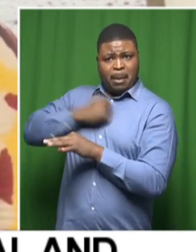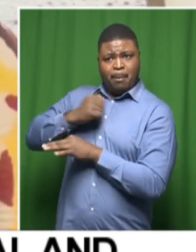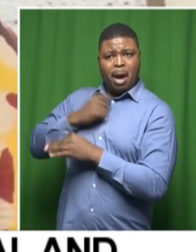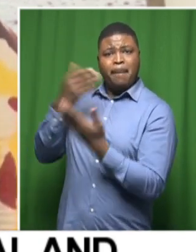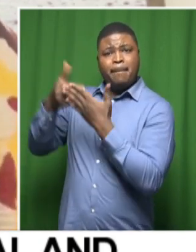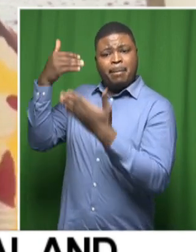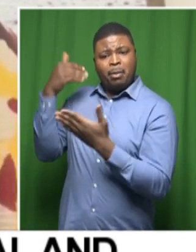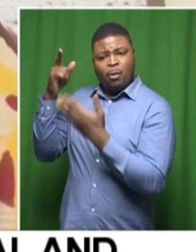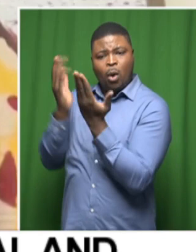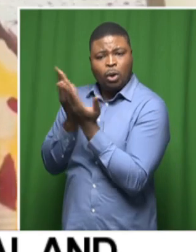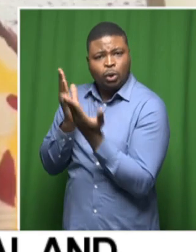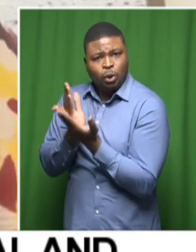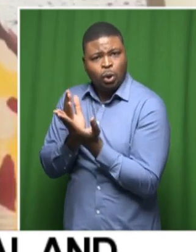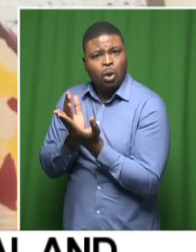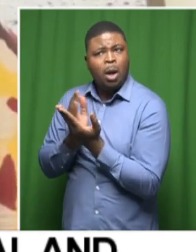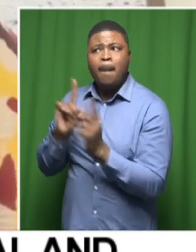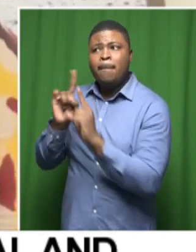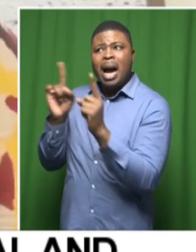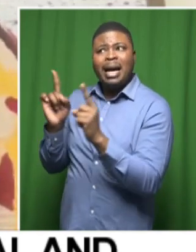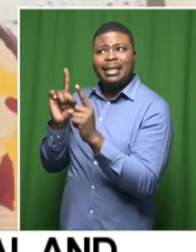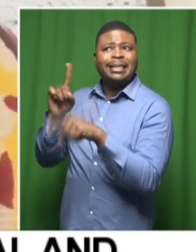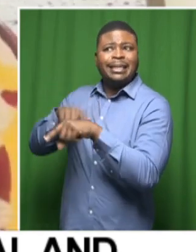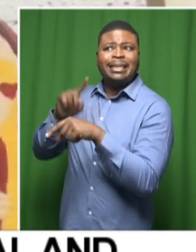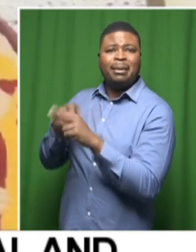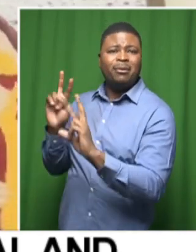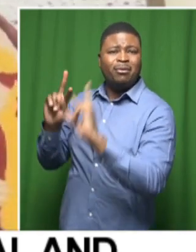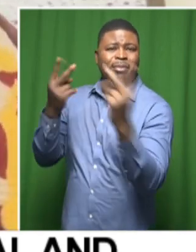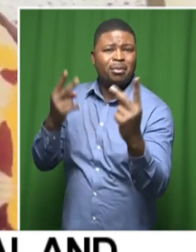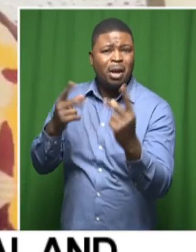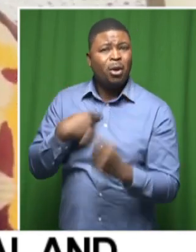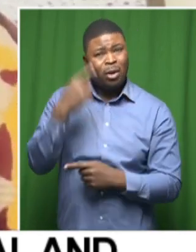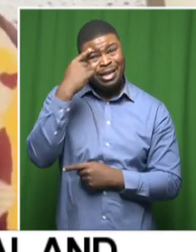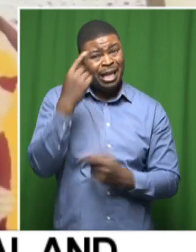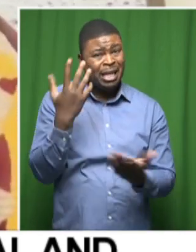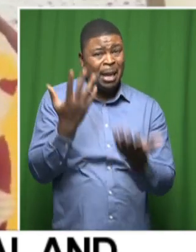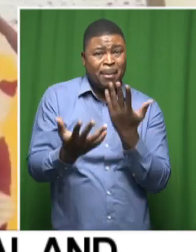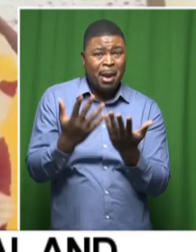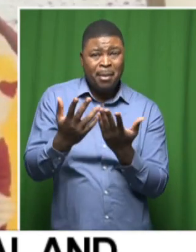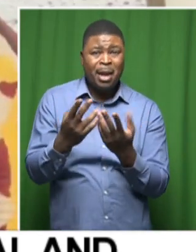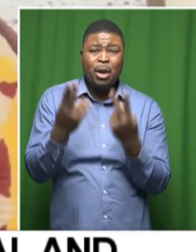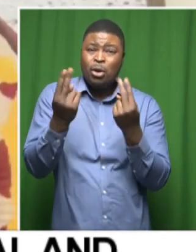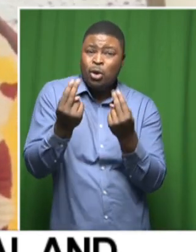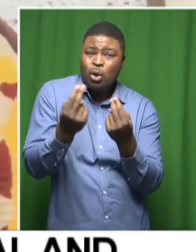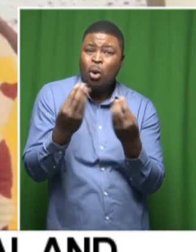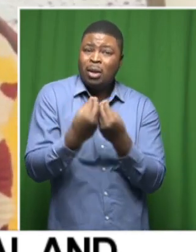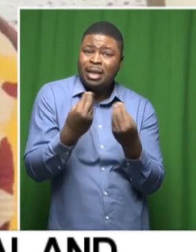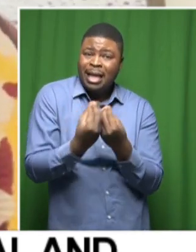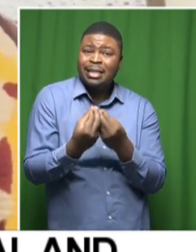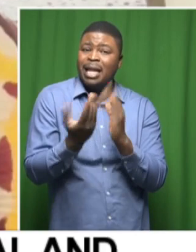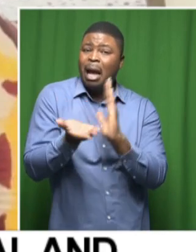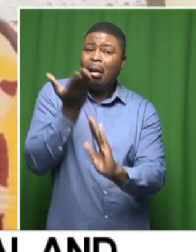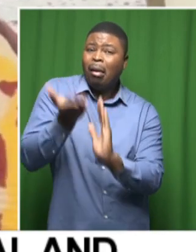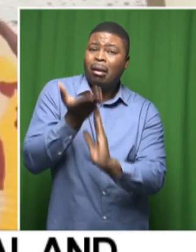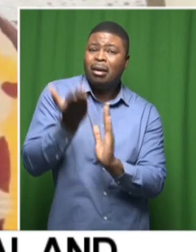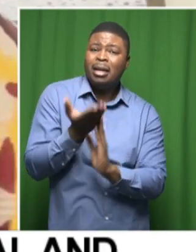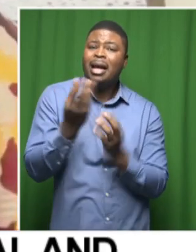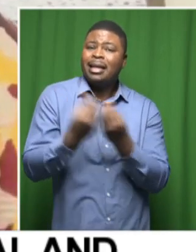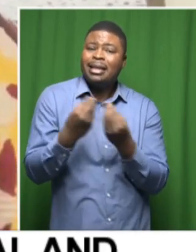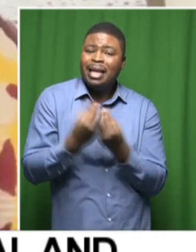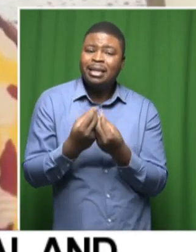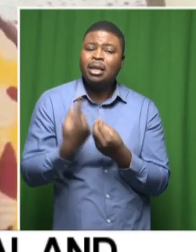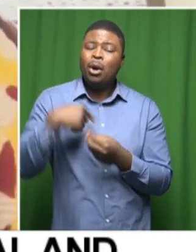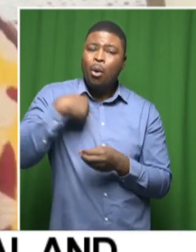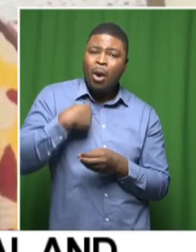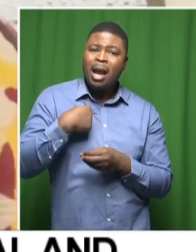there. I mean, I don't know, should we not be looking to the world that we're living in, where we need